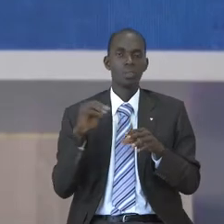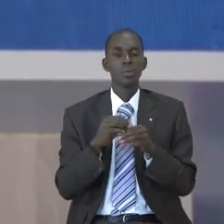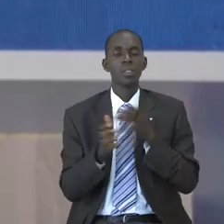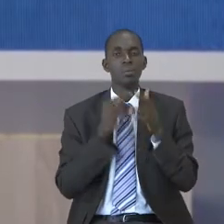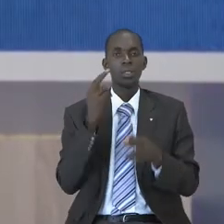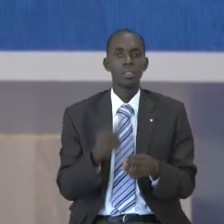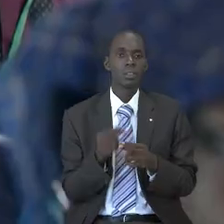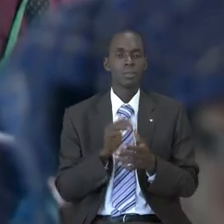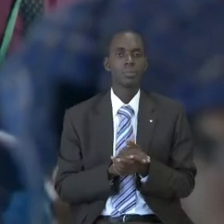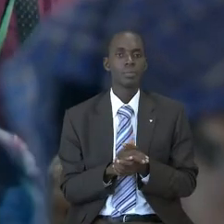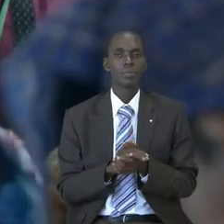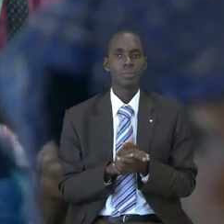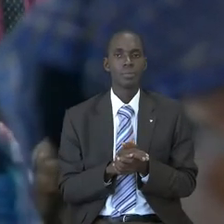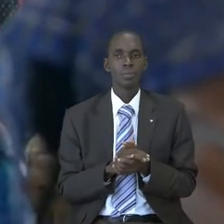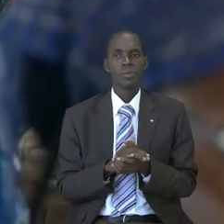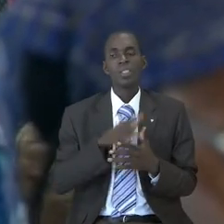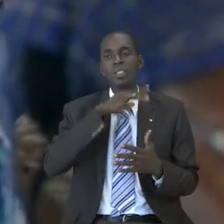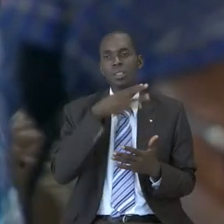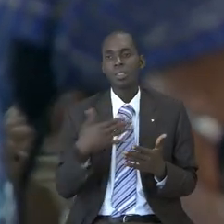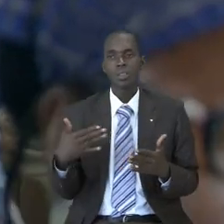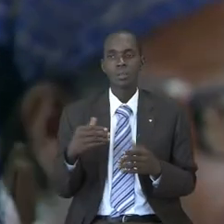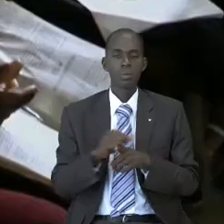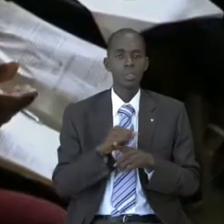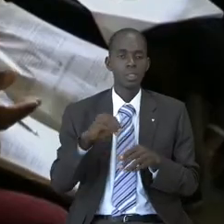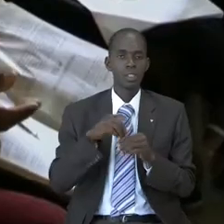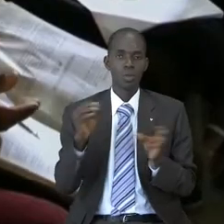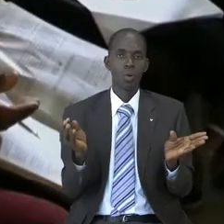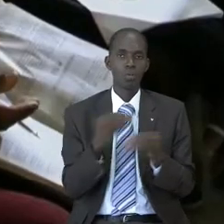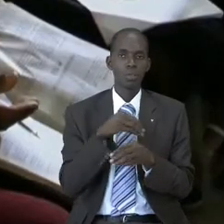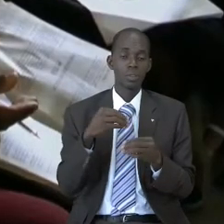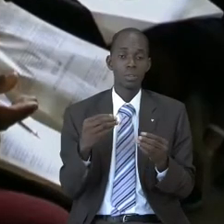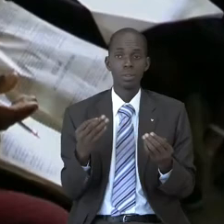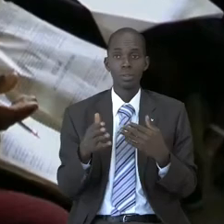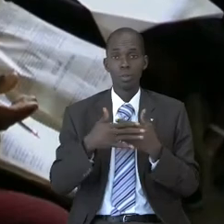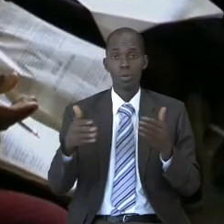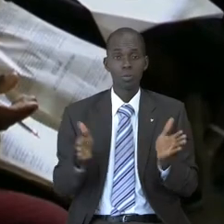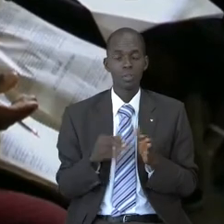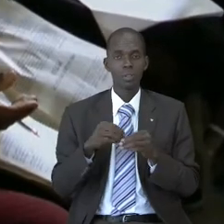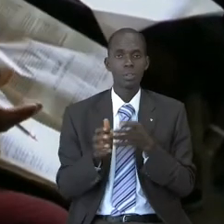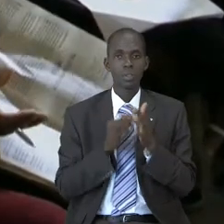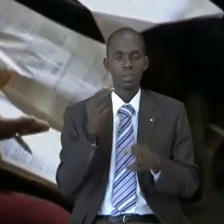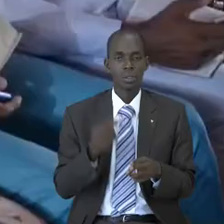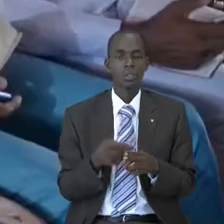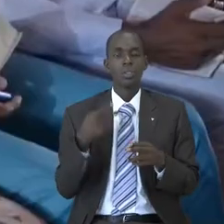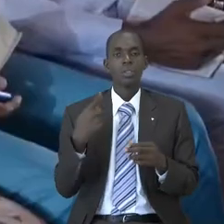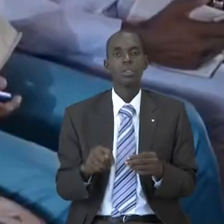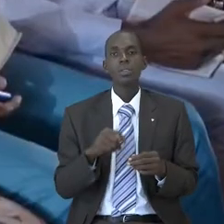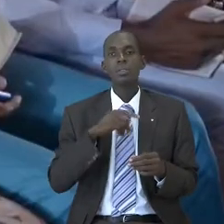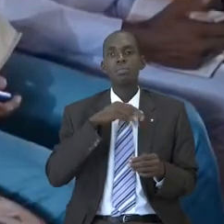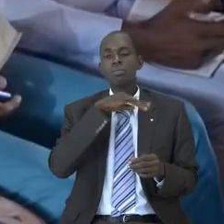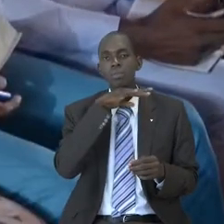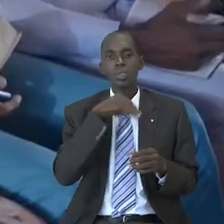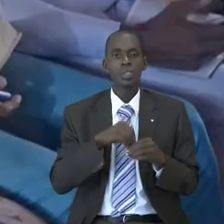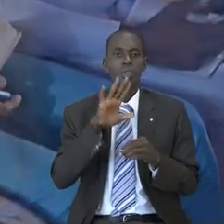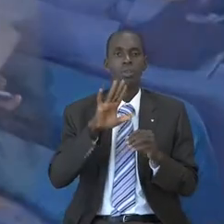world. Amen. Corruption in the office. Amen. Corruption in your community. Amen. The